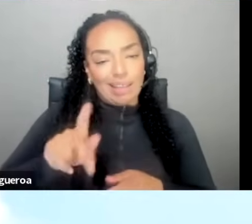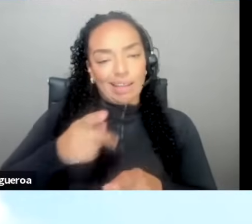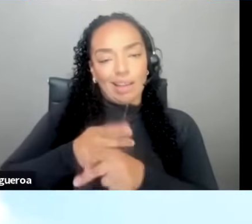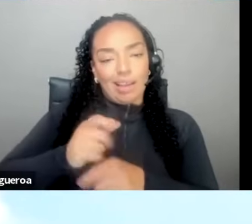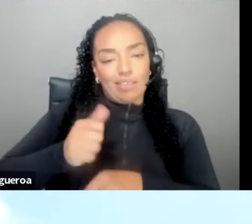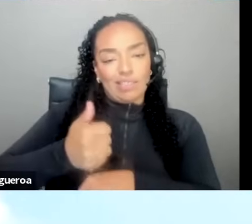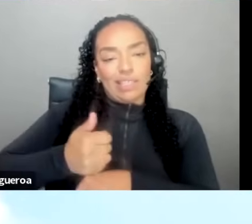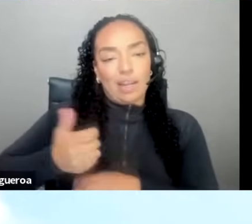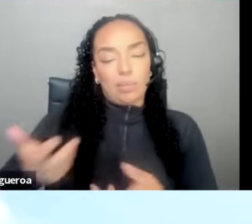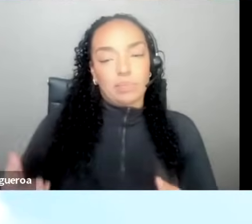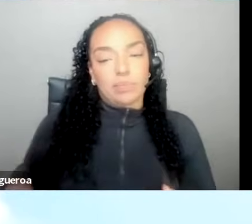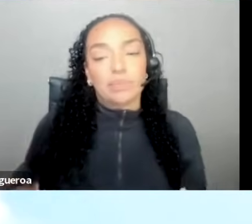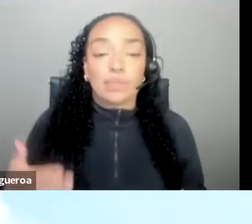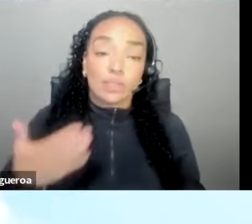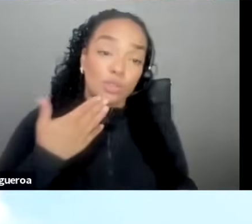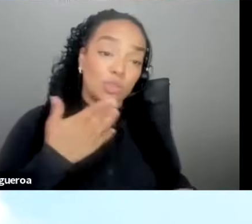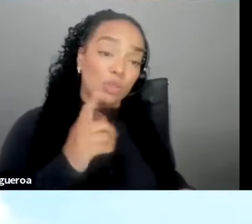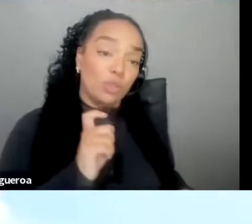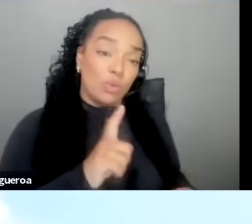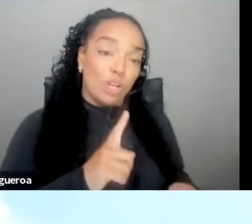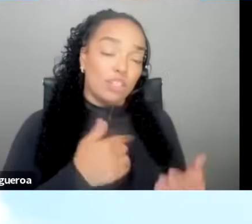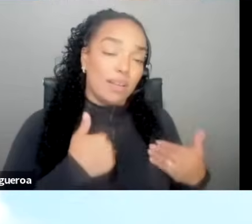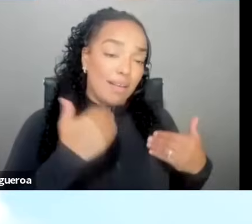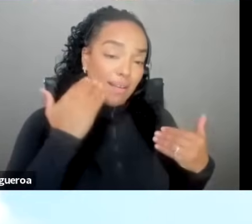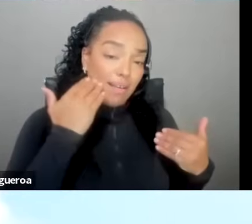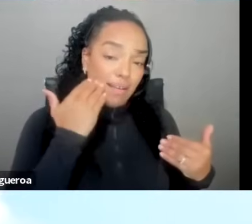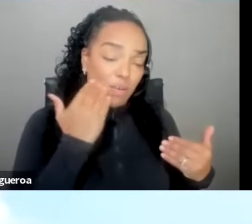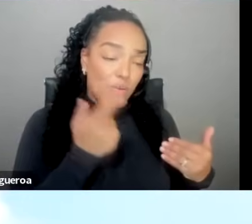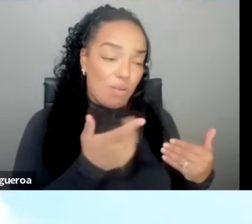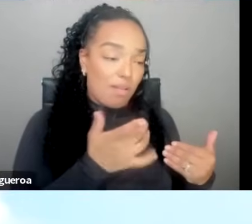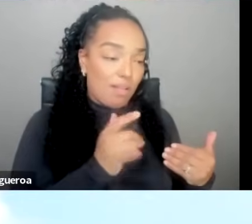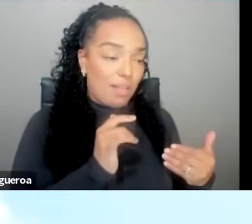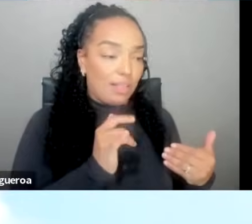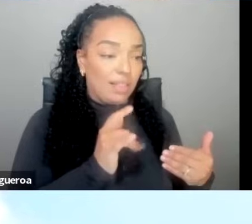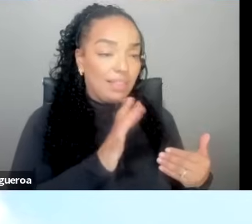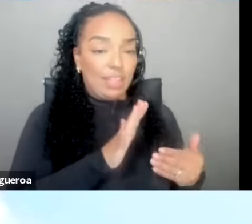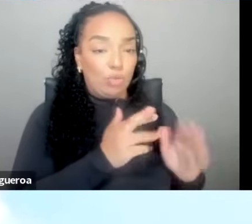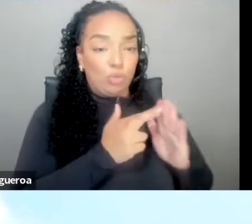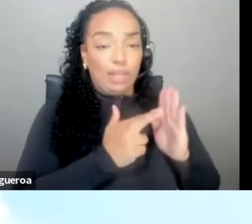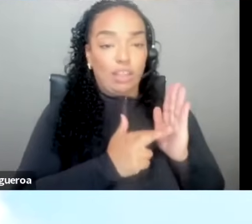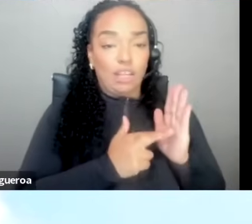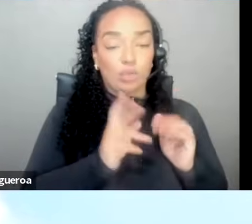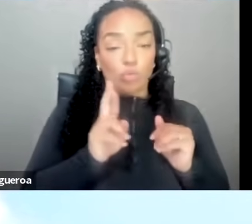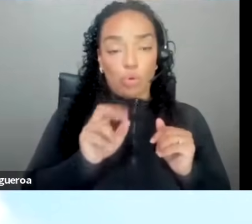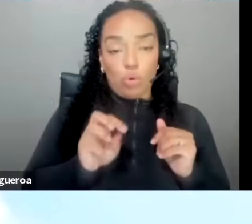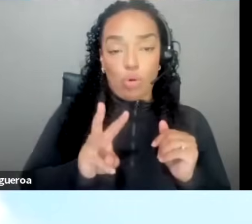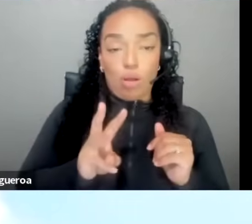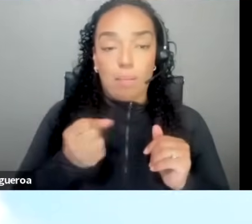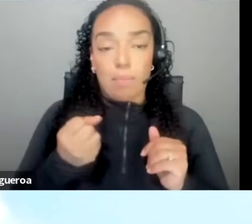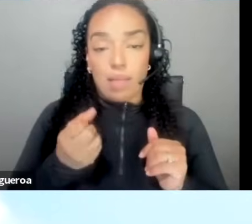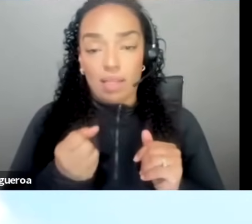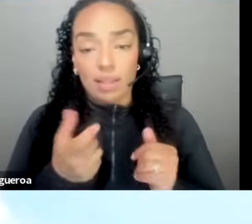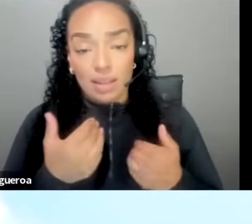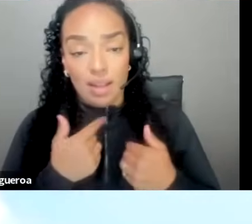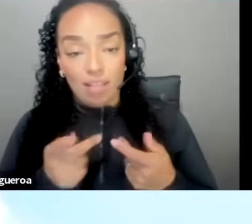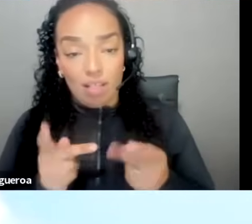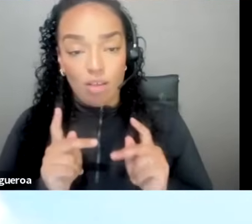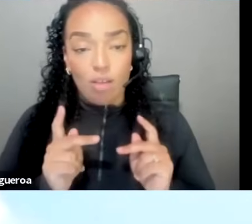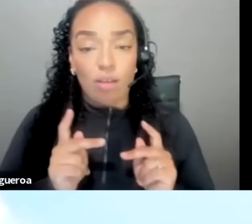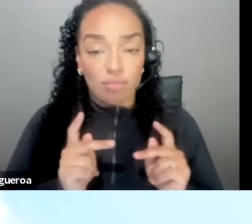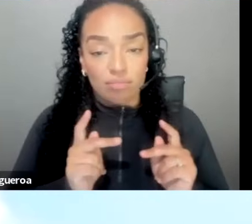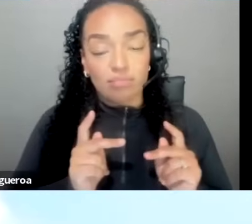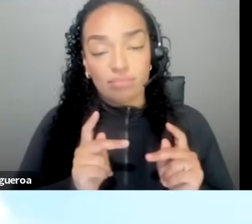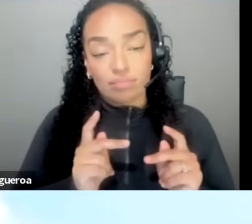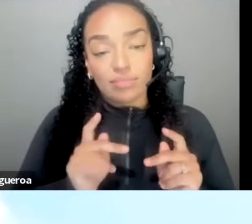Yeah, it's a good question. I know that the regulations on raw milk, that it is allowed within a state, and so